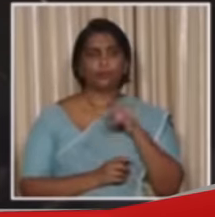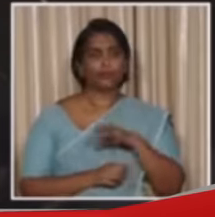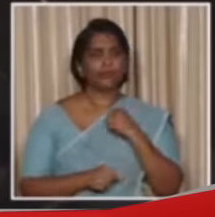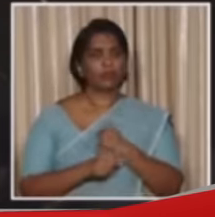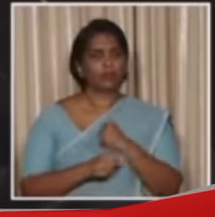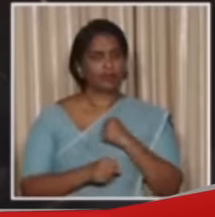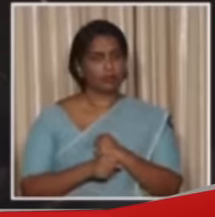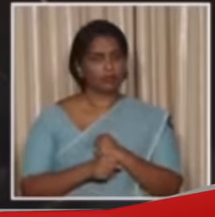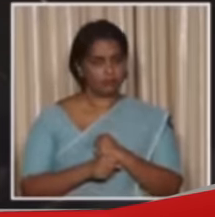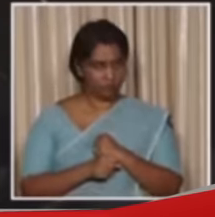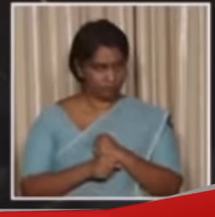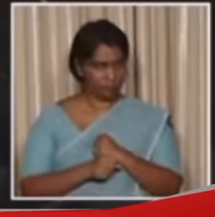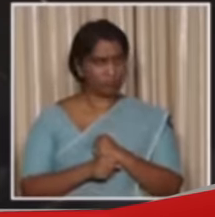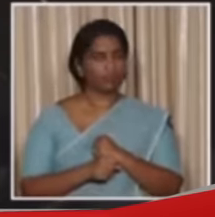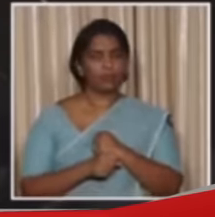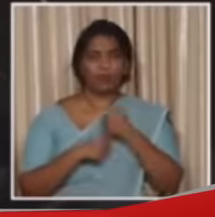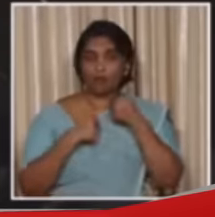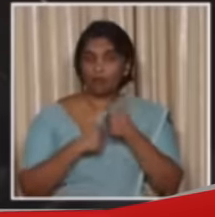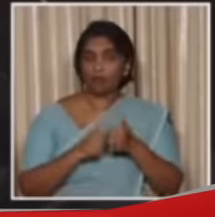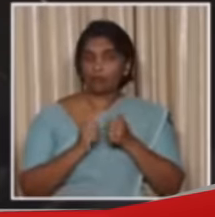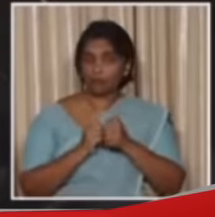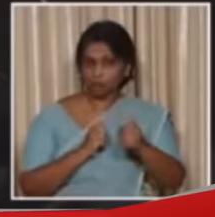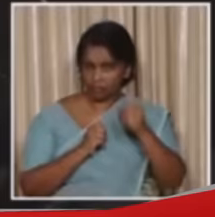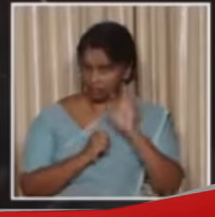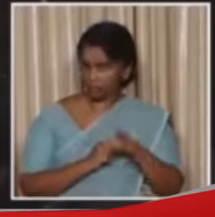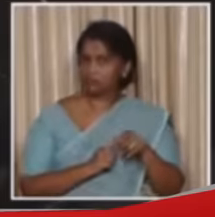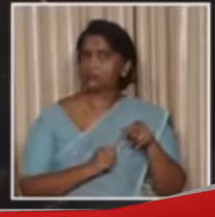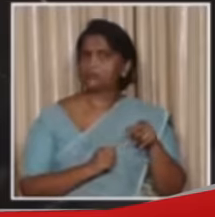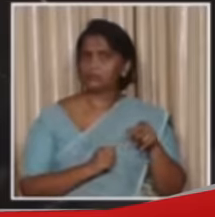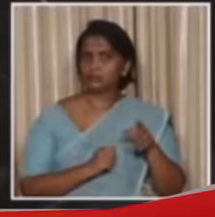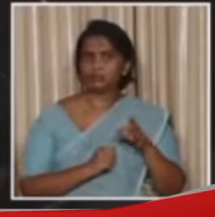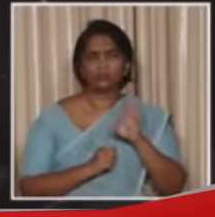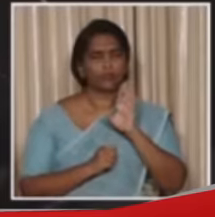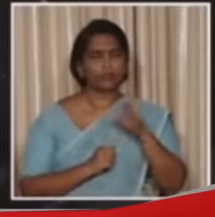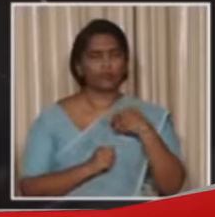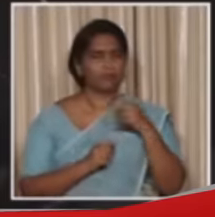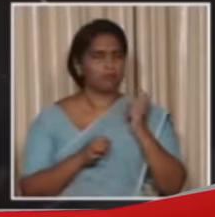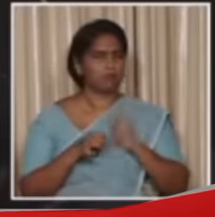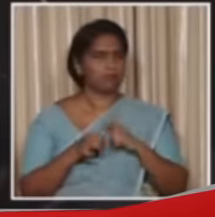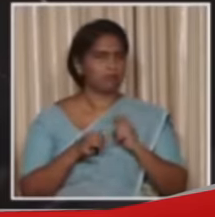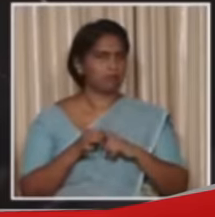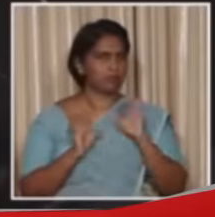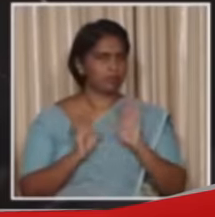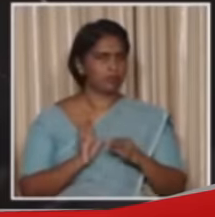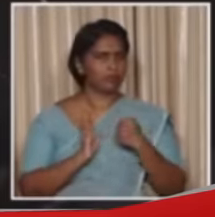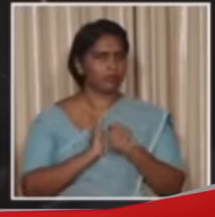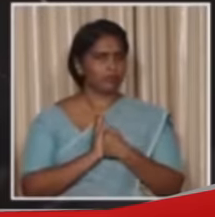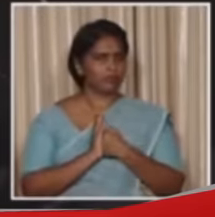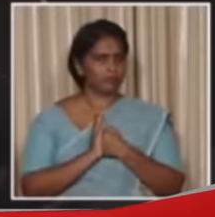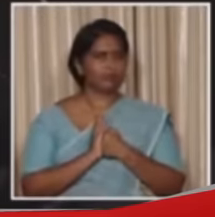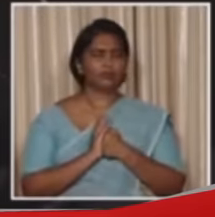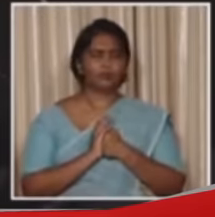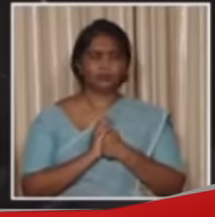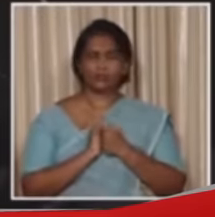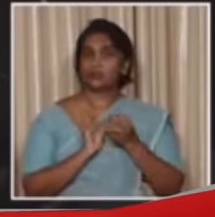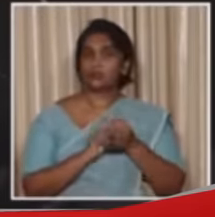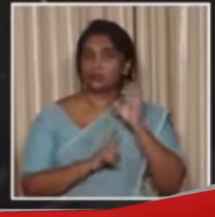The President, in his address to the nation, talked about four pillars. But none of those four pillars